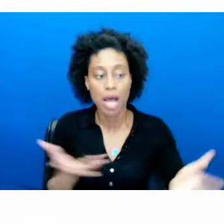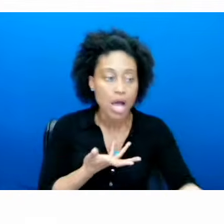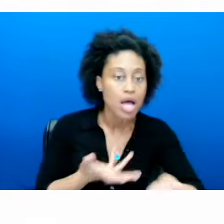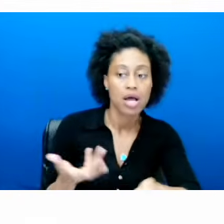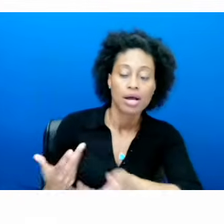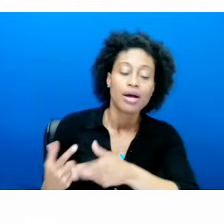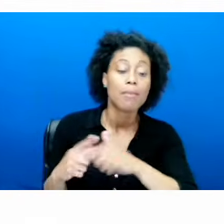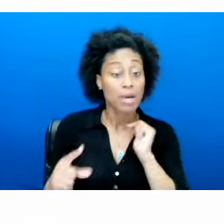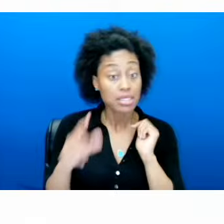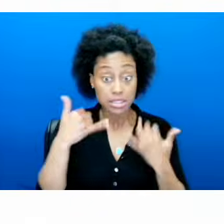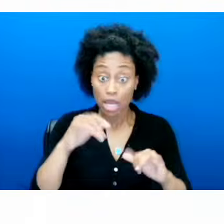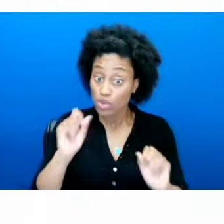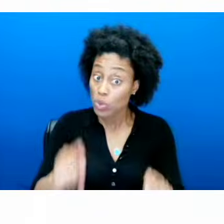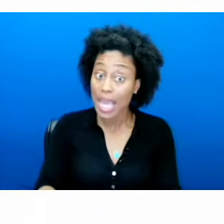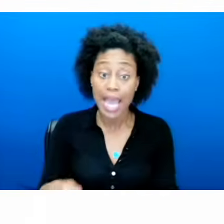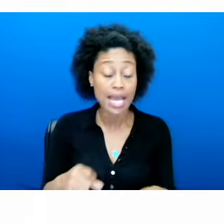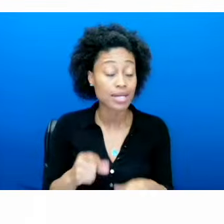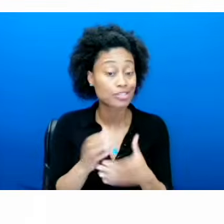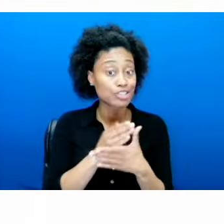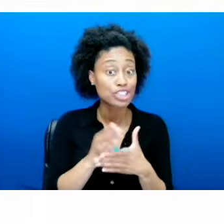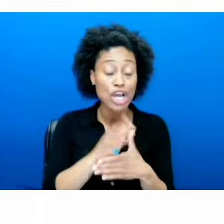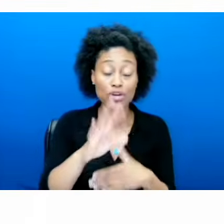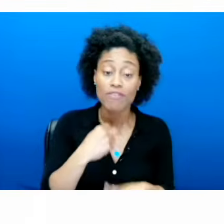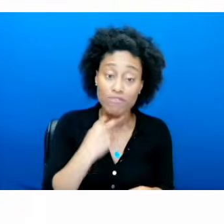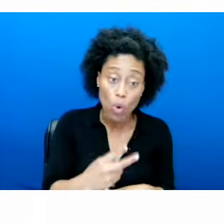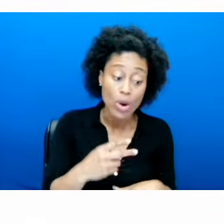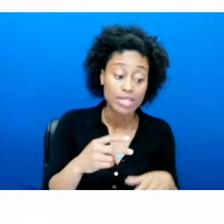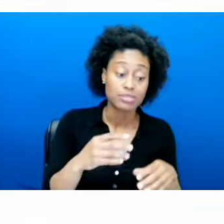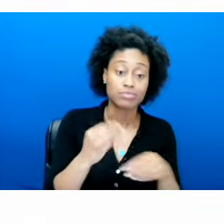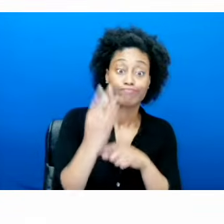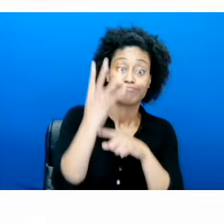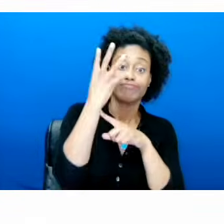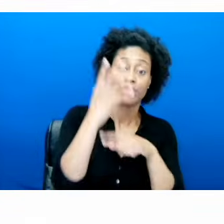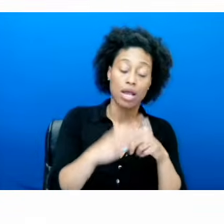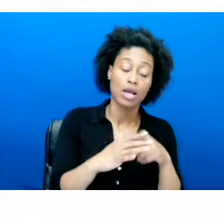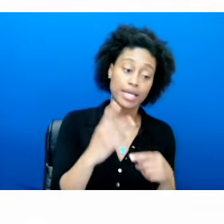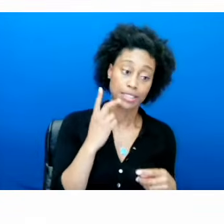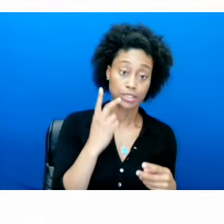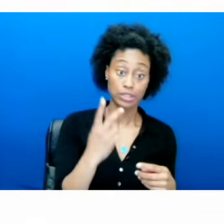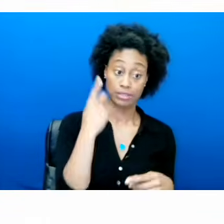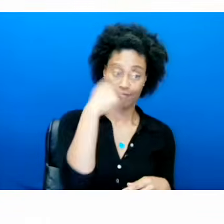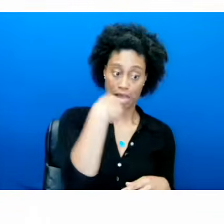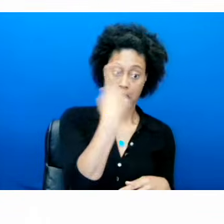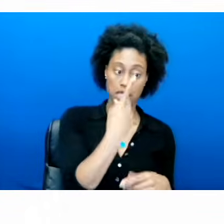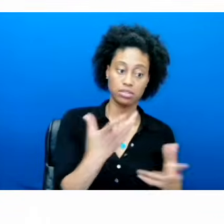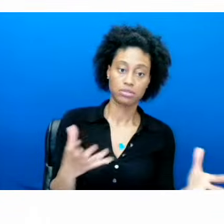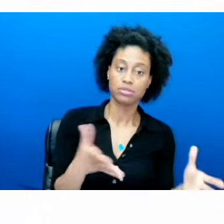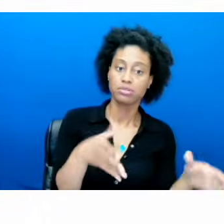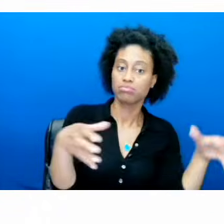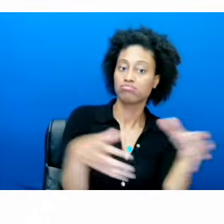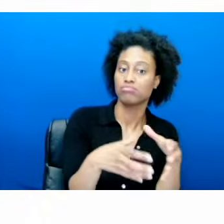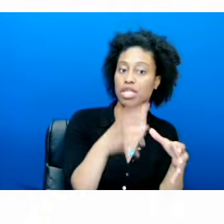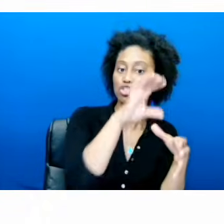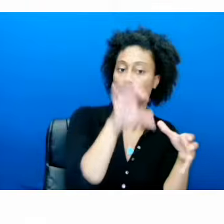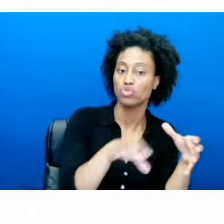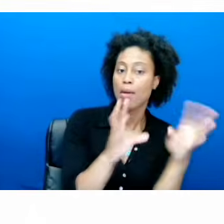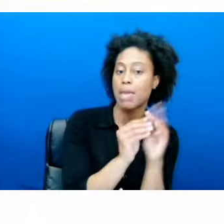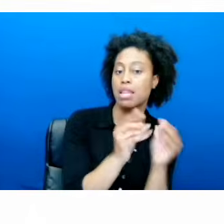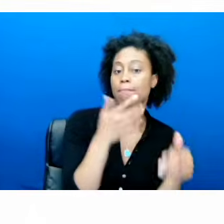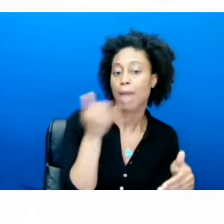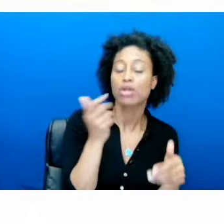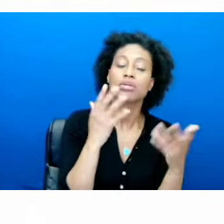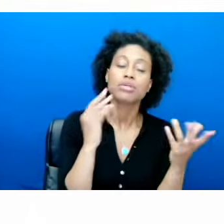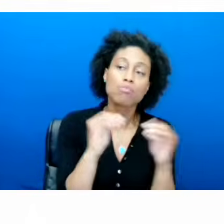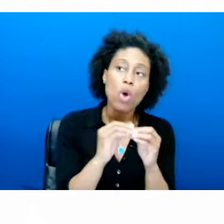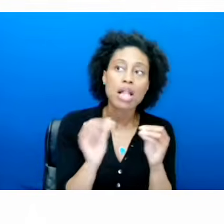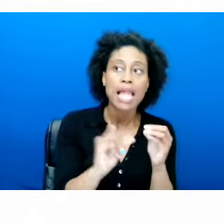your voice, talk on camera, ask questions, share your own experience, and it really feel like you're a part of a community. So we